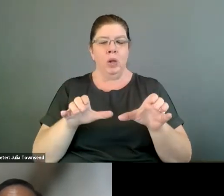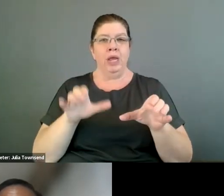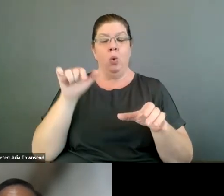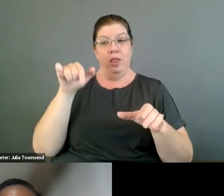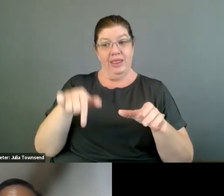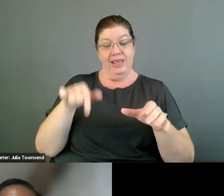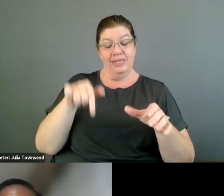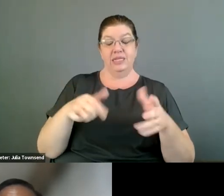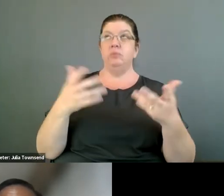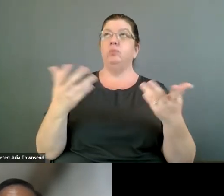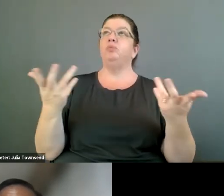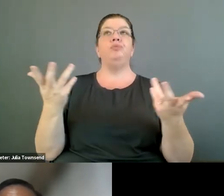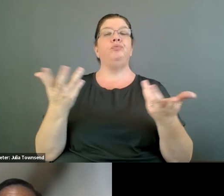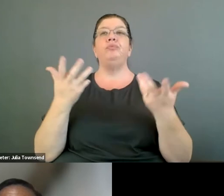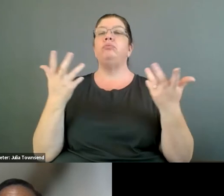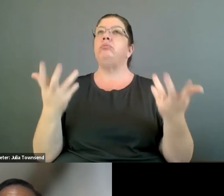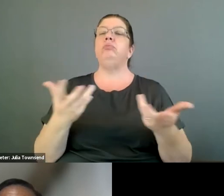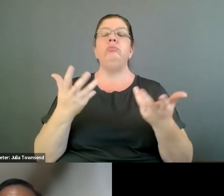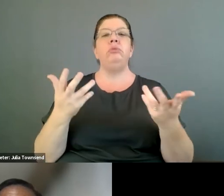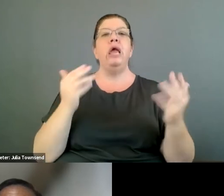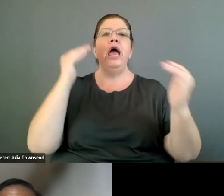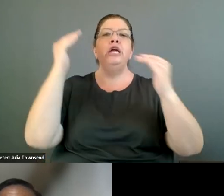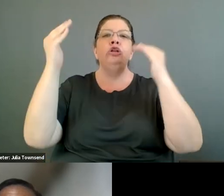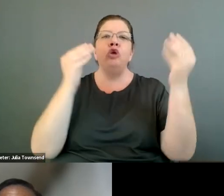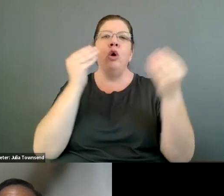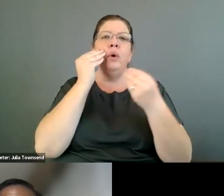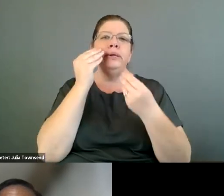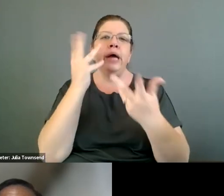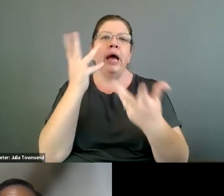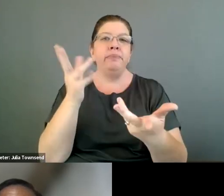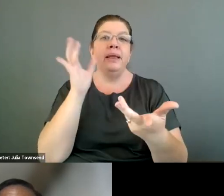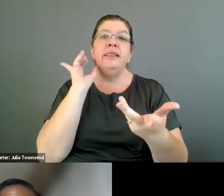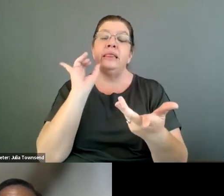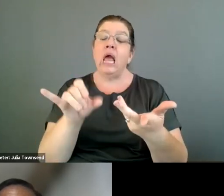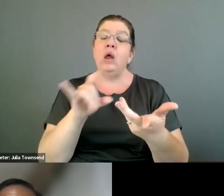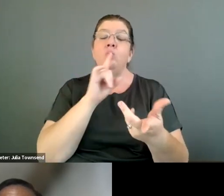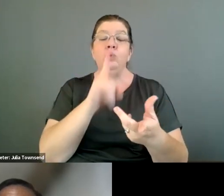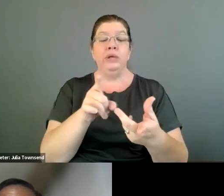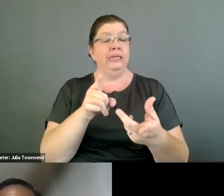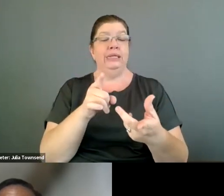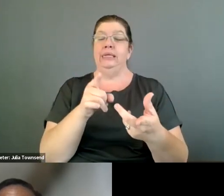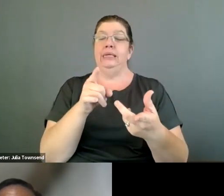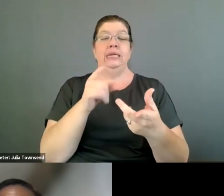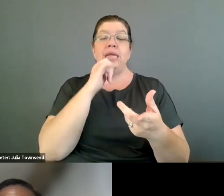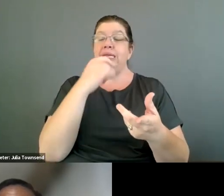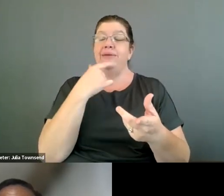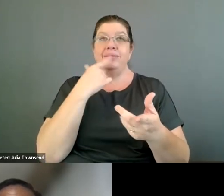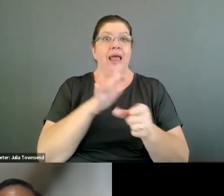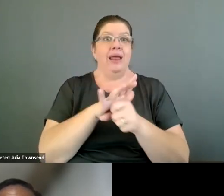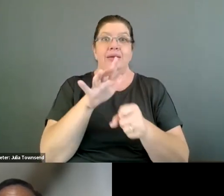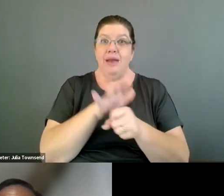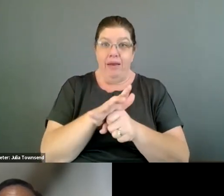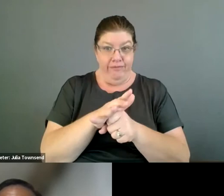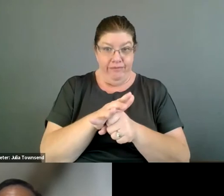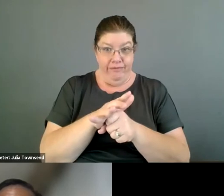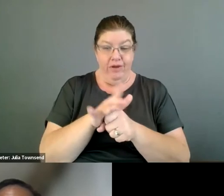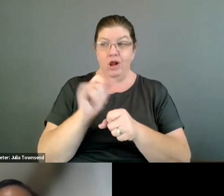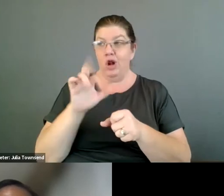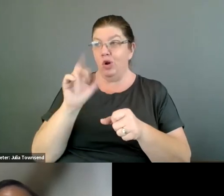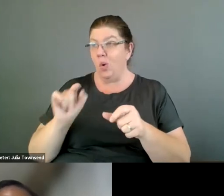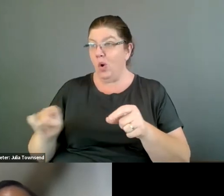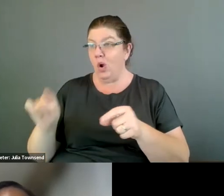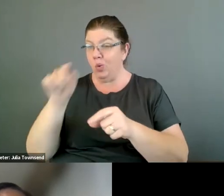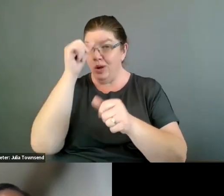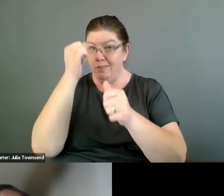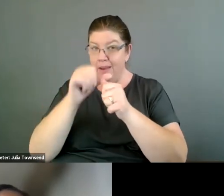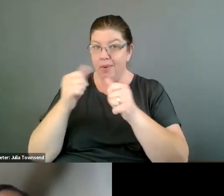very, to say it's adult content is an understatement. I brought, Laura will remember, as will others. I know